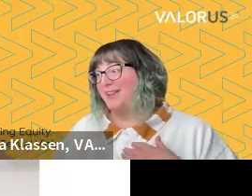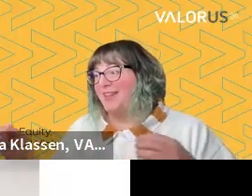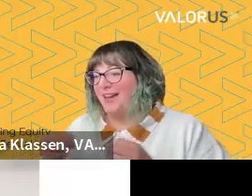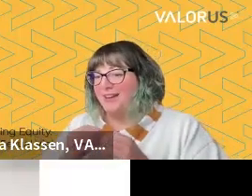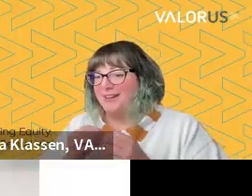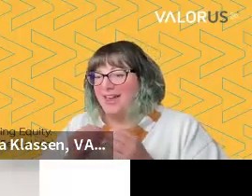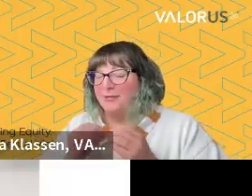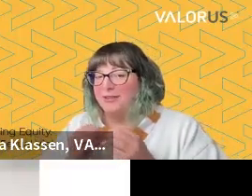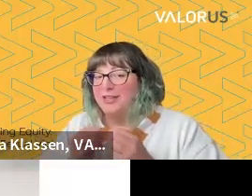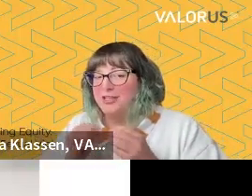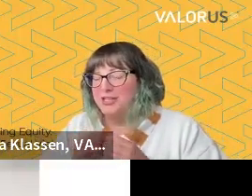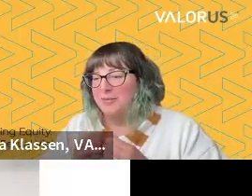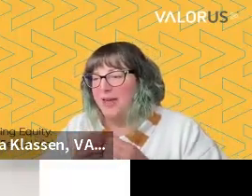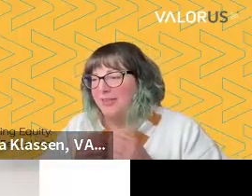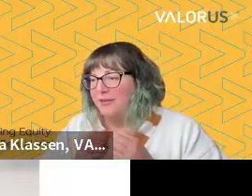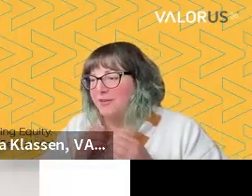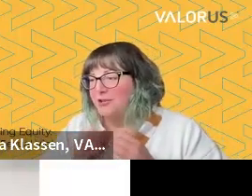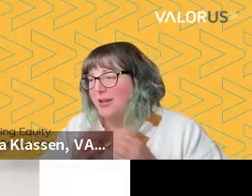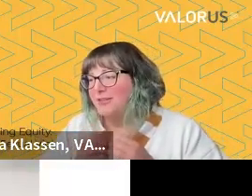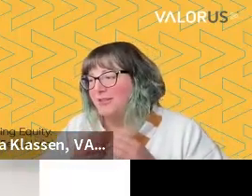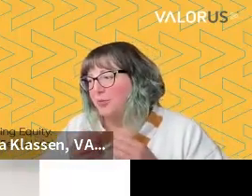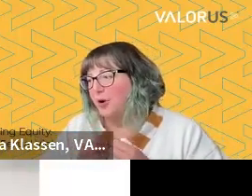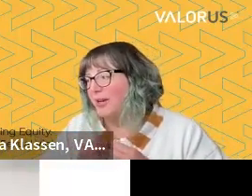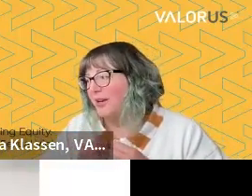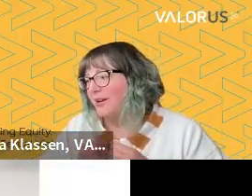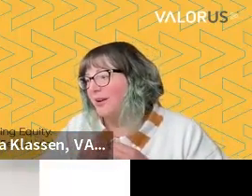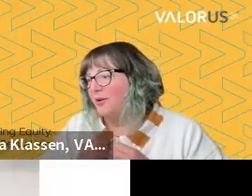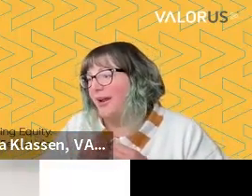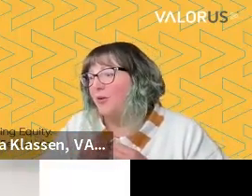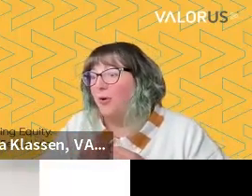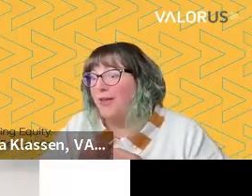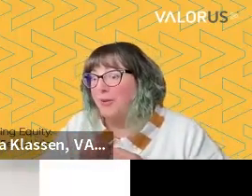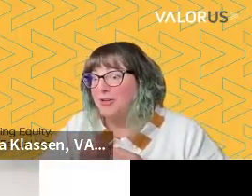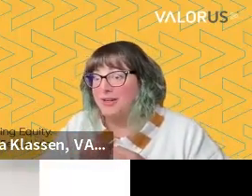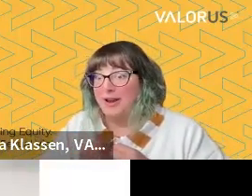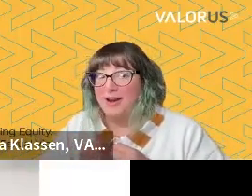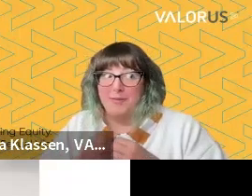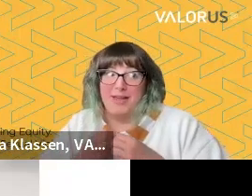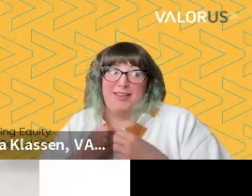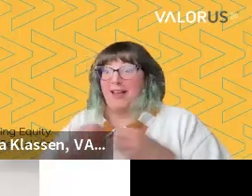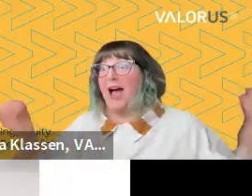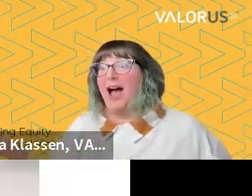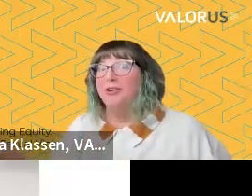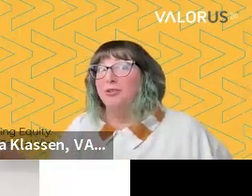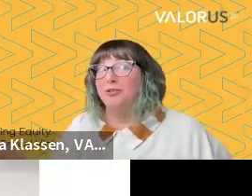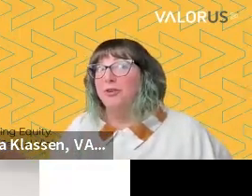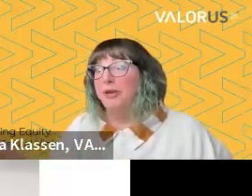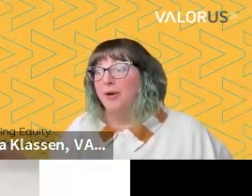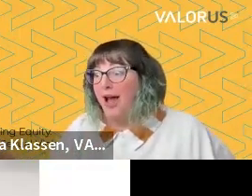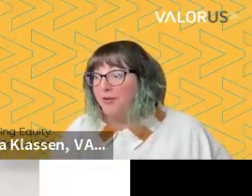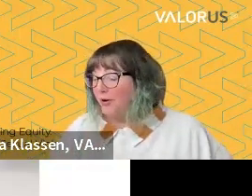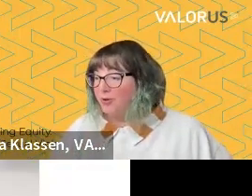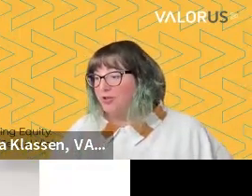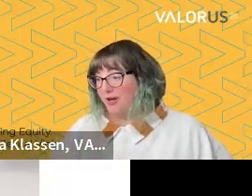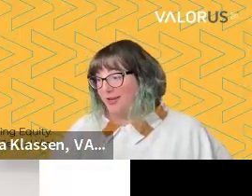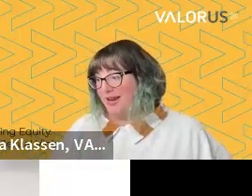again, right? That relationship, that level of trust is broken, right? Or that person may think, I told a few